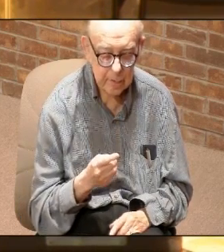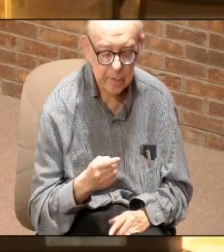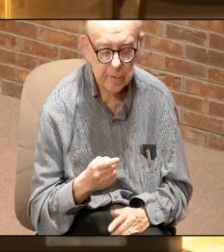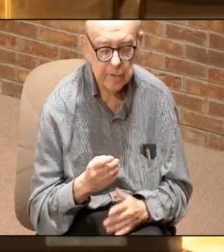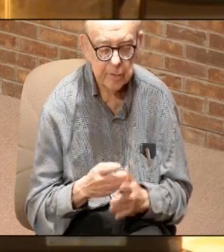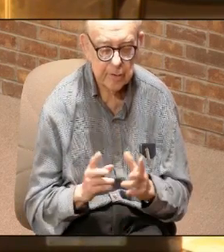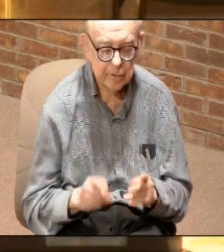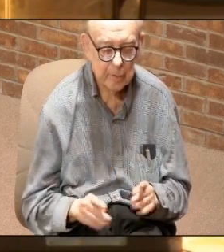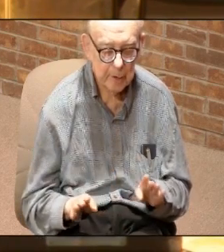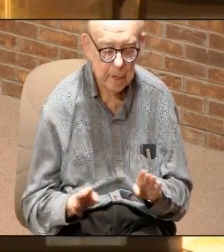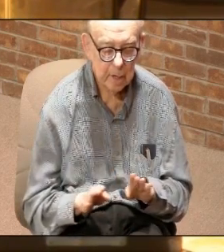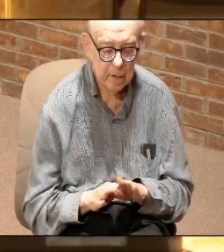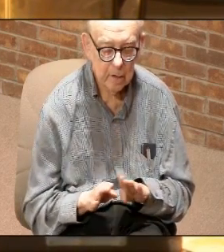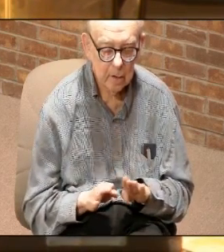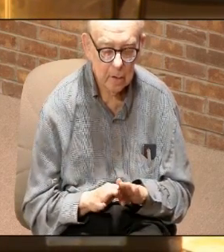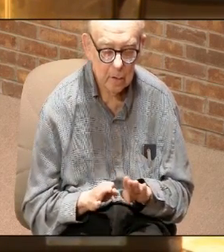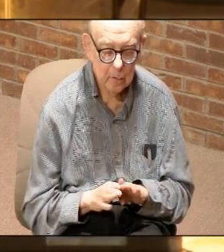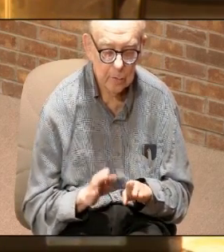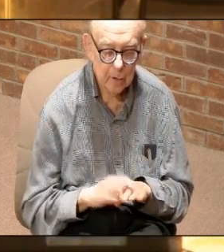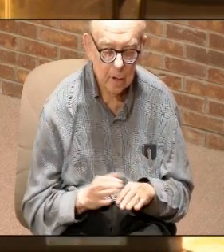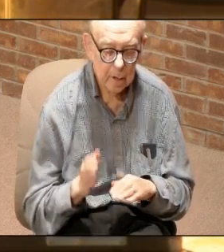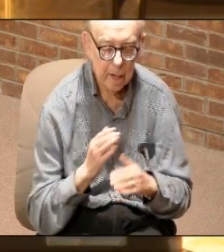heaven.